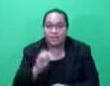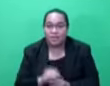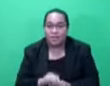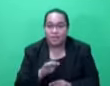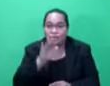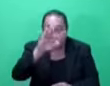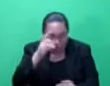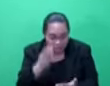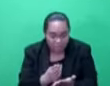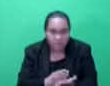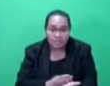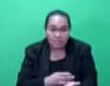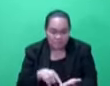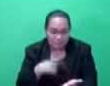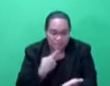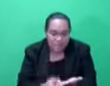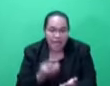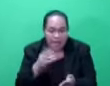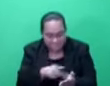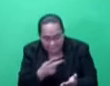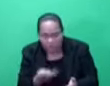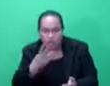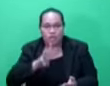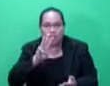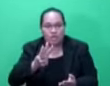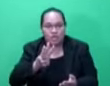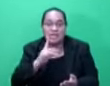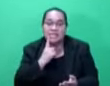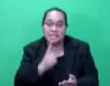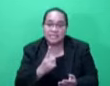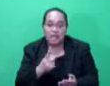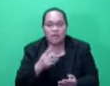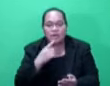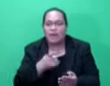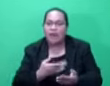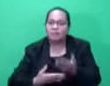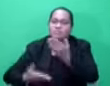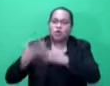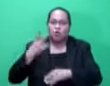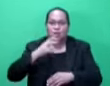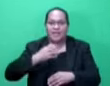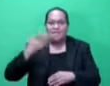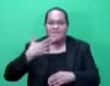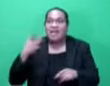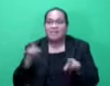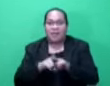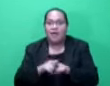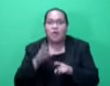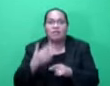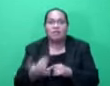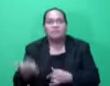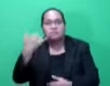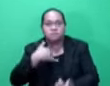in the supplement says that in page 33, that we will go back to 2015 in terms of arrivals and our earnings,